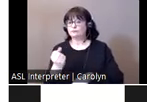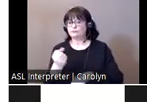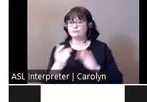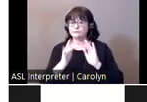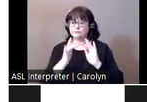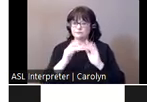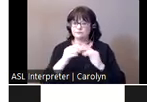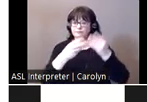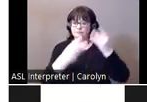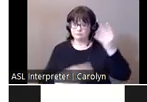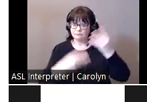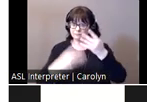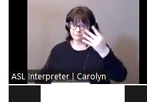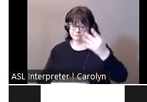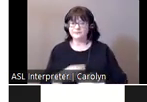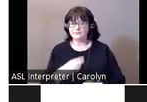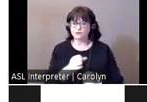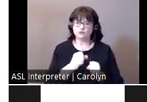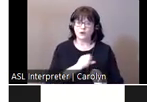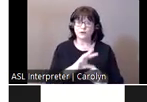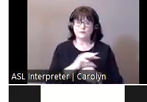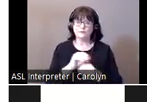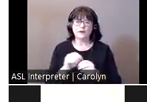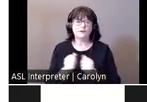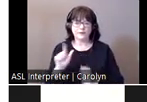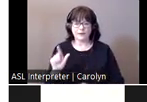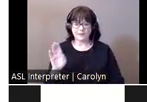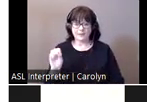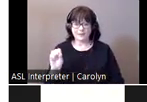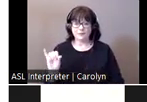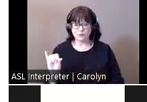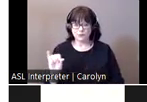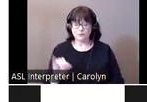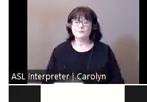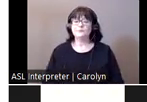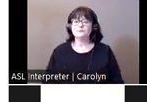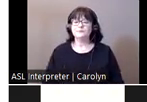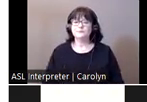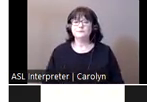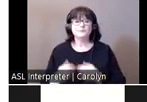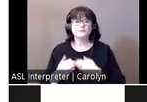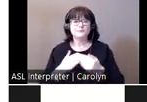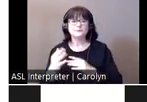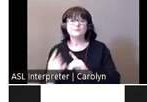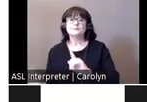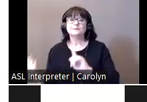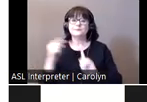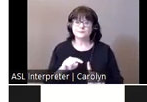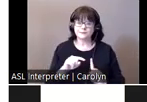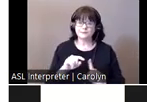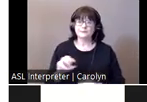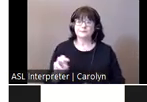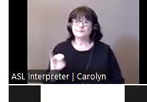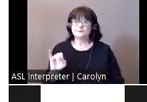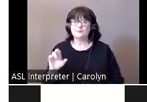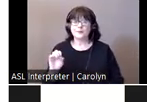role in LBS as well. So back to their nice summary of micro-credential features.